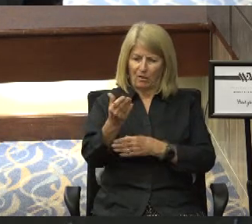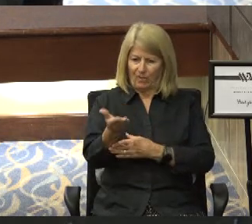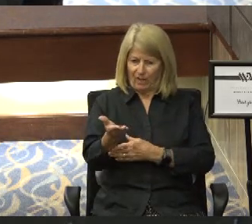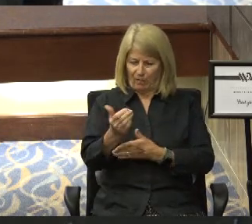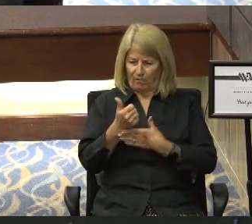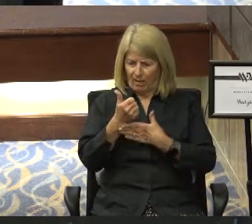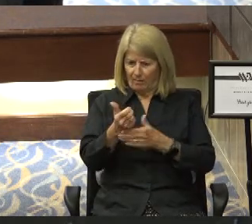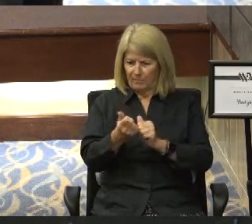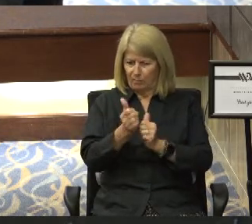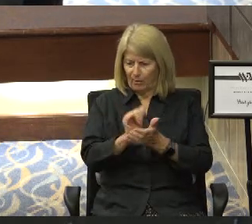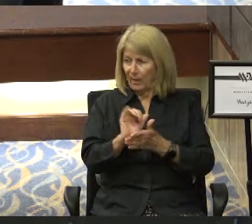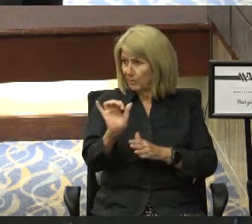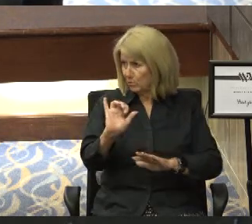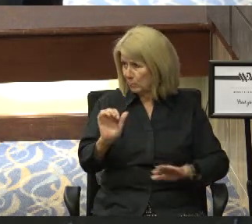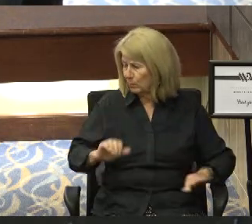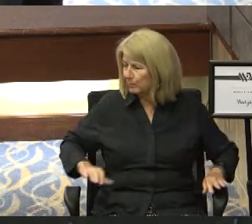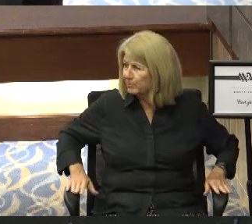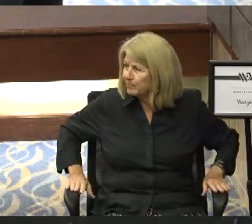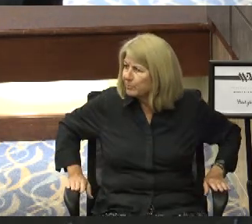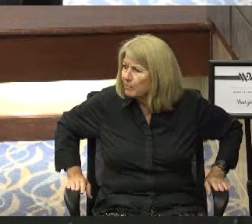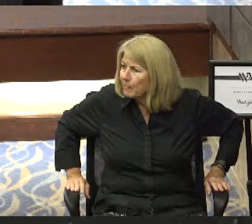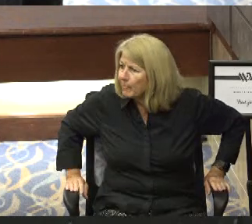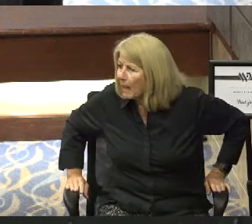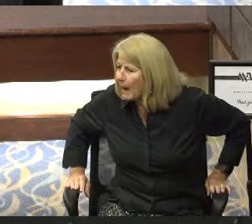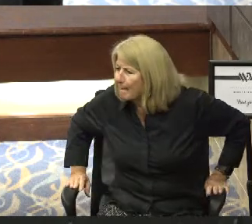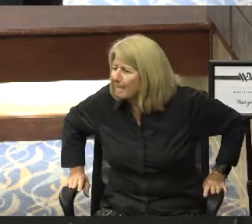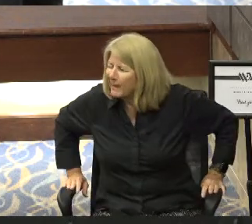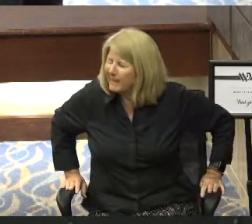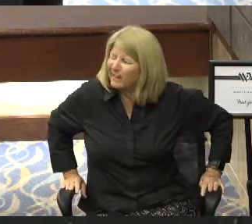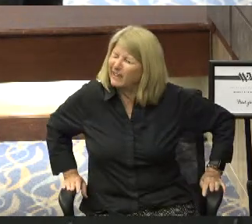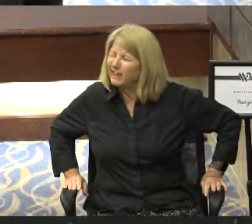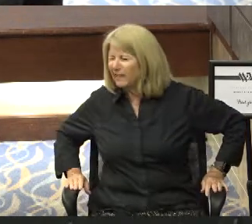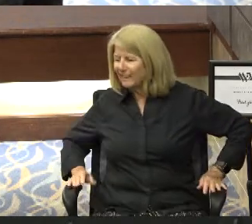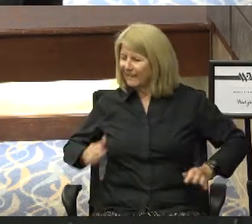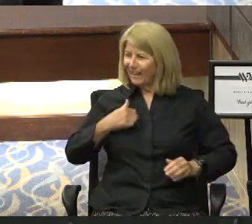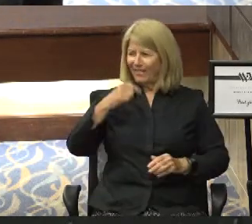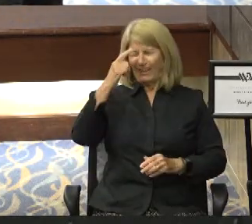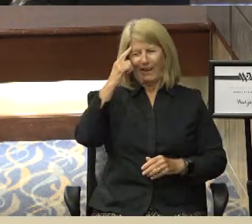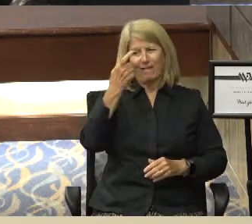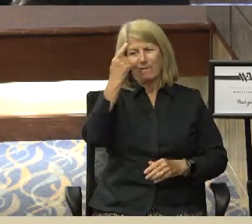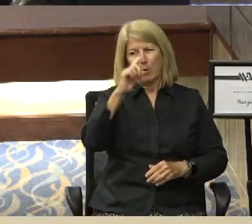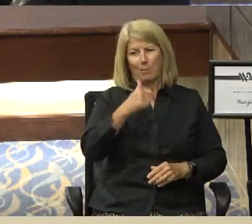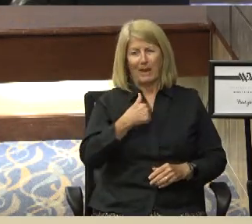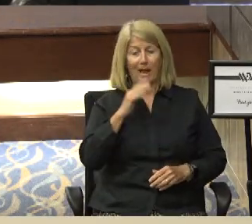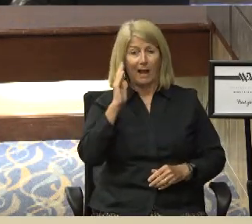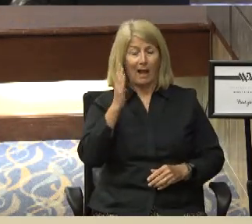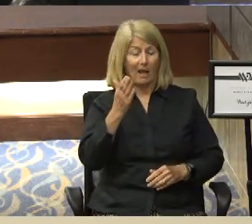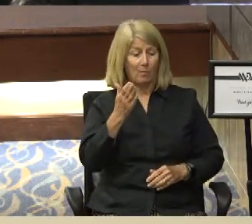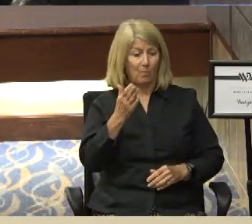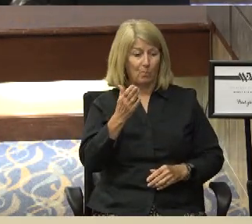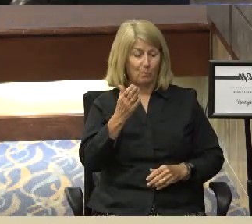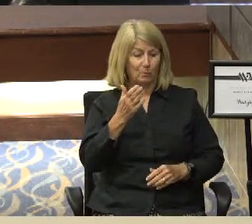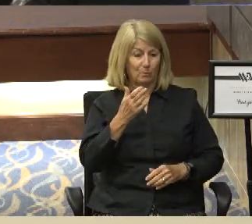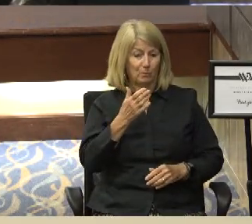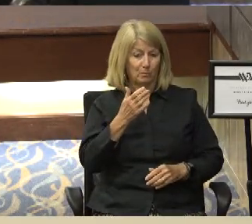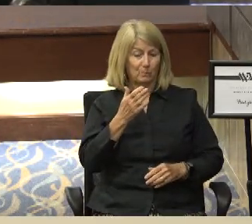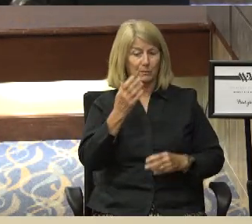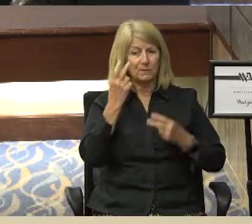remembrance, honor. I think that for me, I love seeing this and where we're